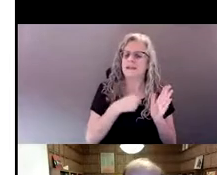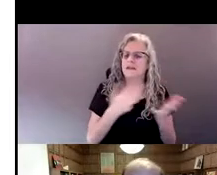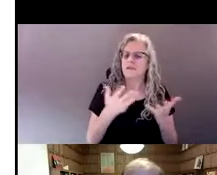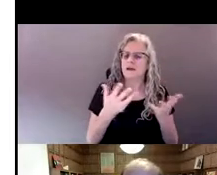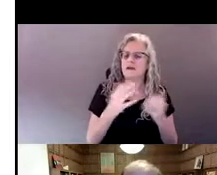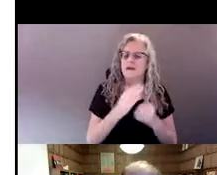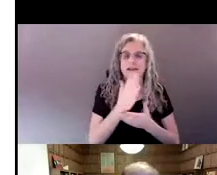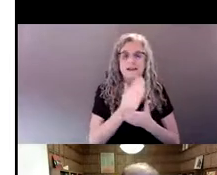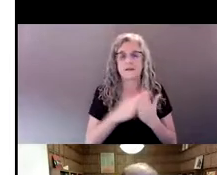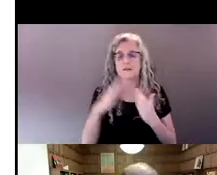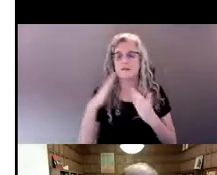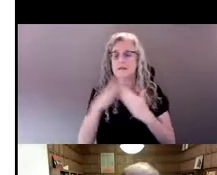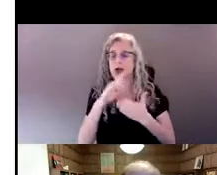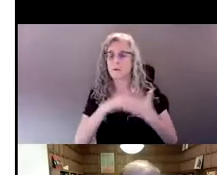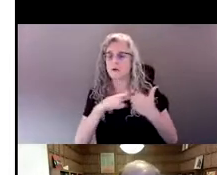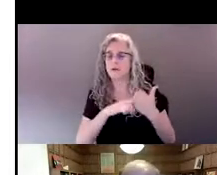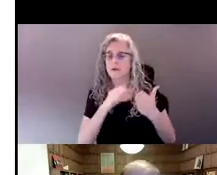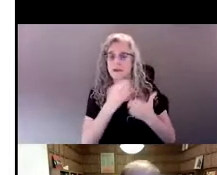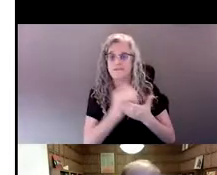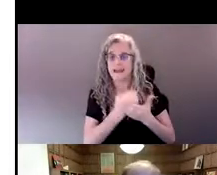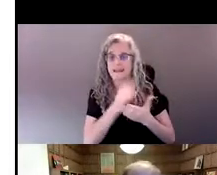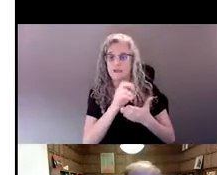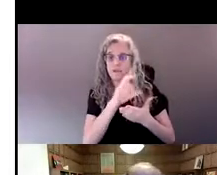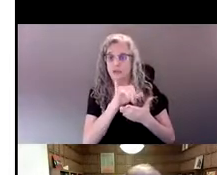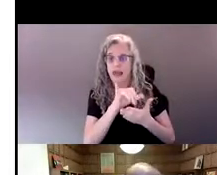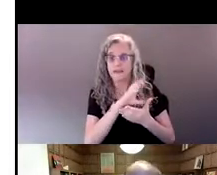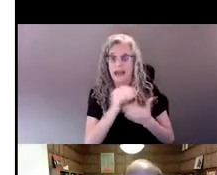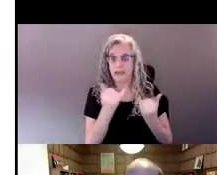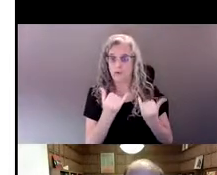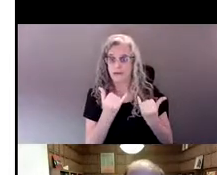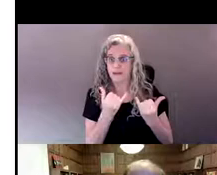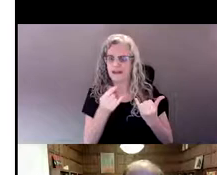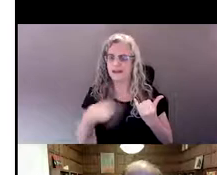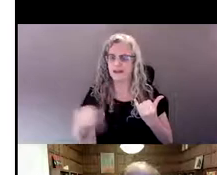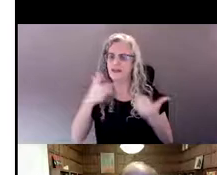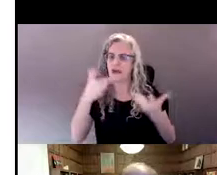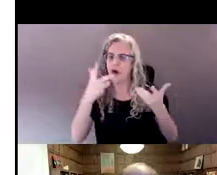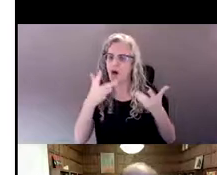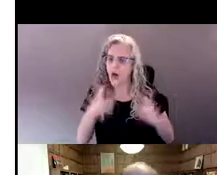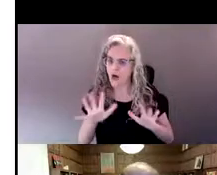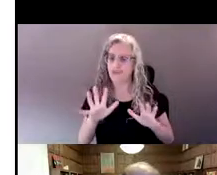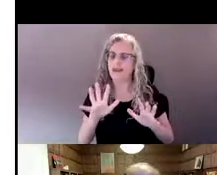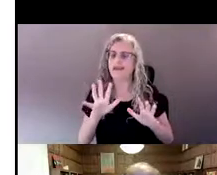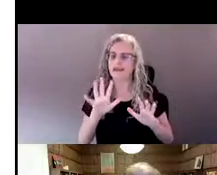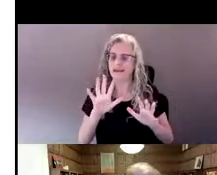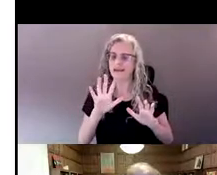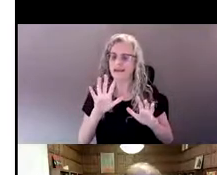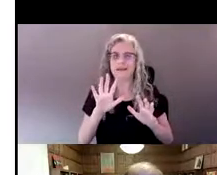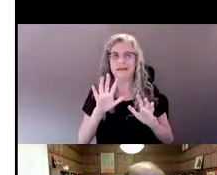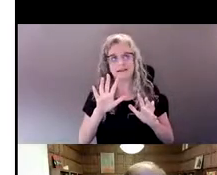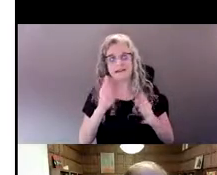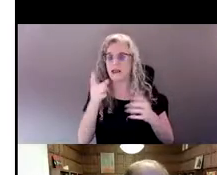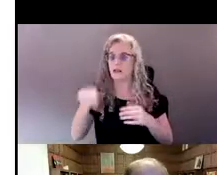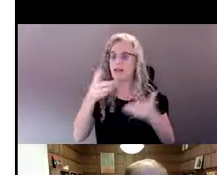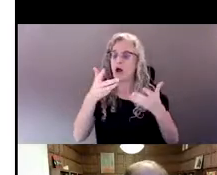great critics of economic reality in modernity were thinking with Judaism, or at least arguing that we